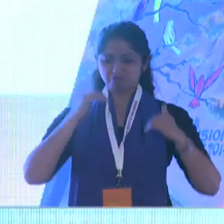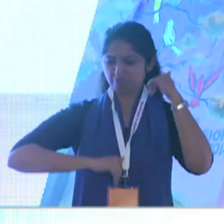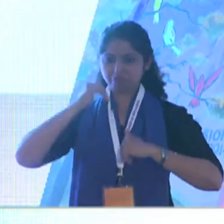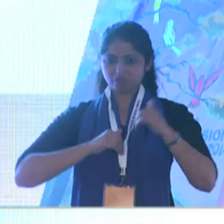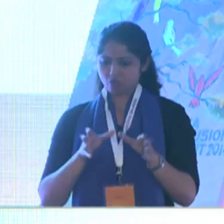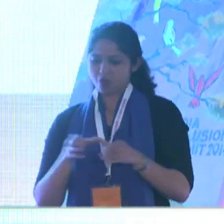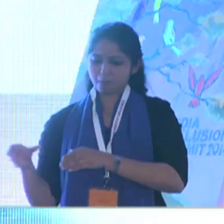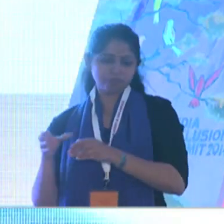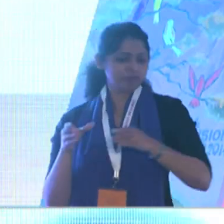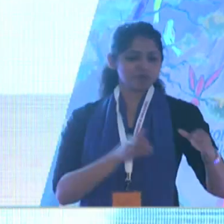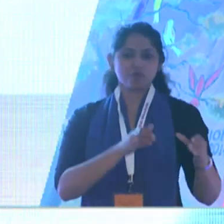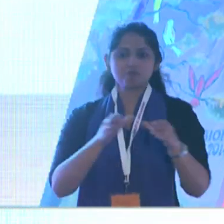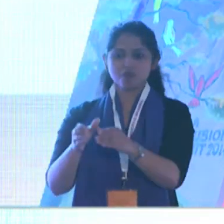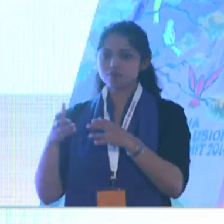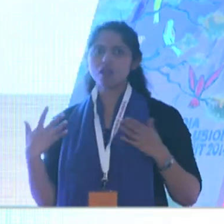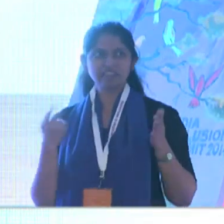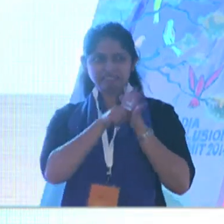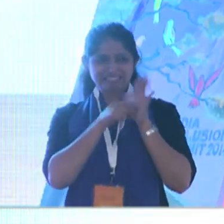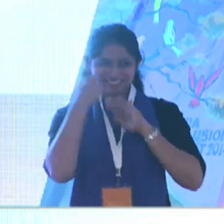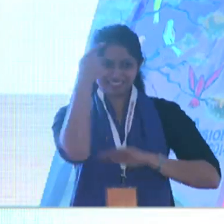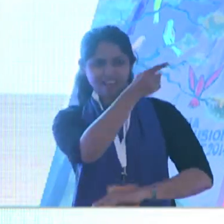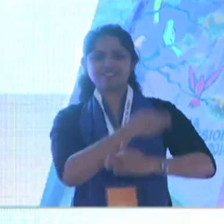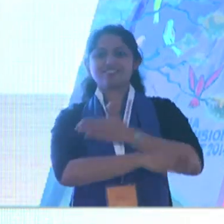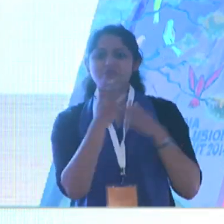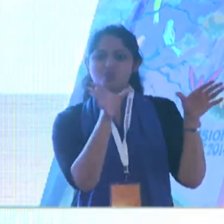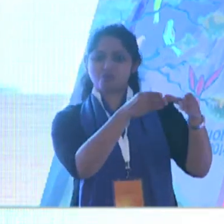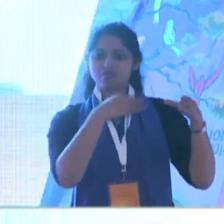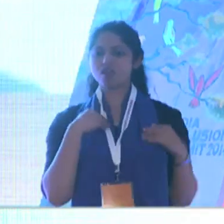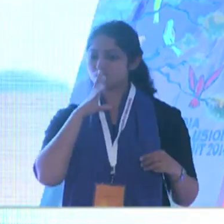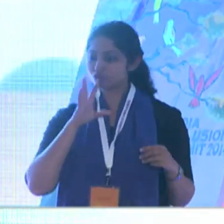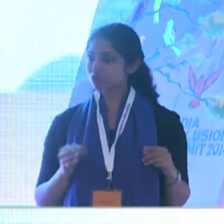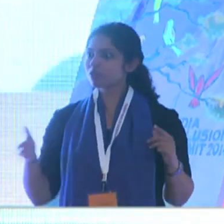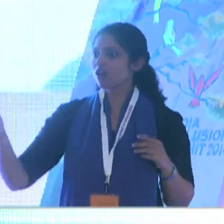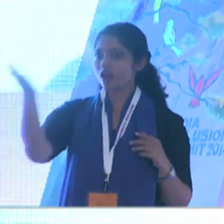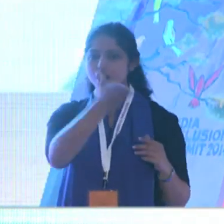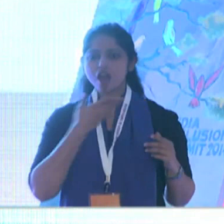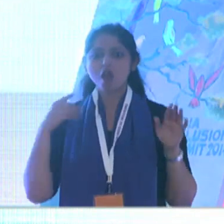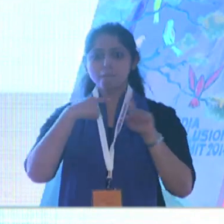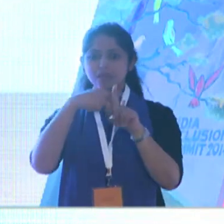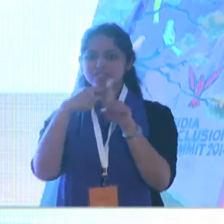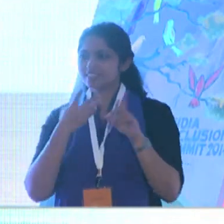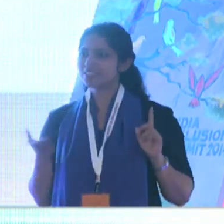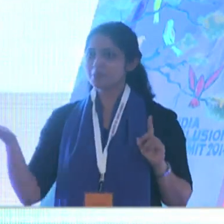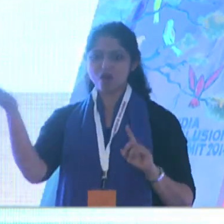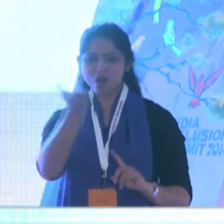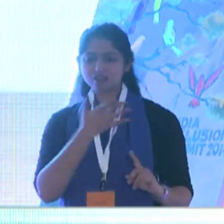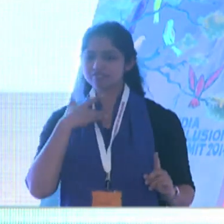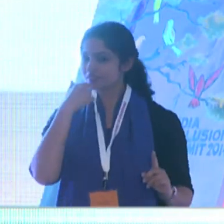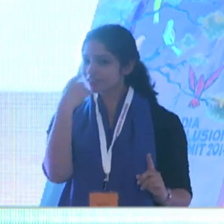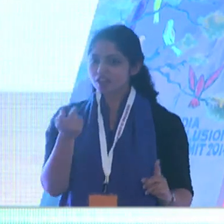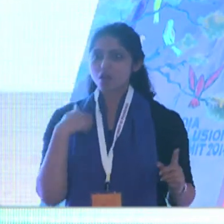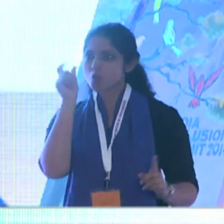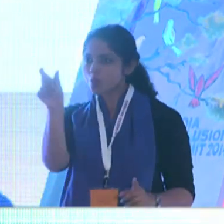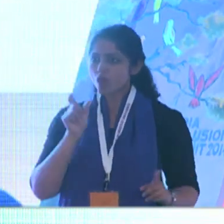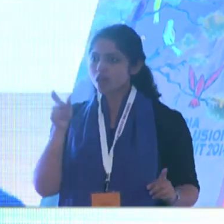of extremely positive, able people. And I'm so fortunate, Feroz. I can't tell you the